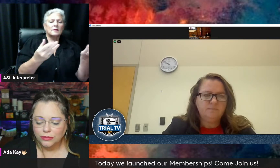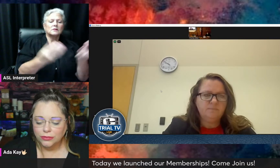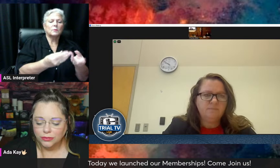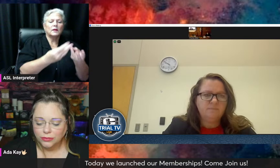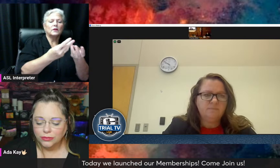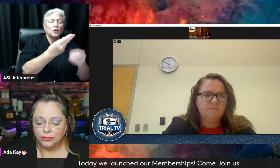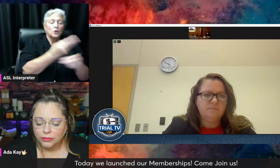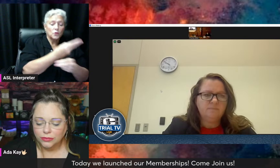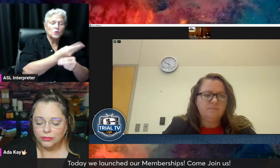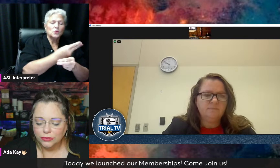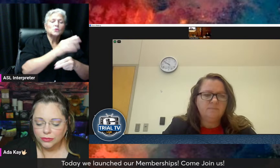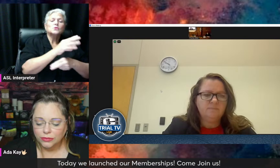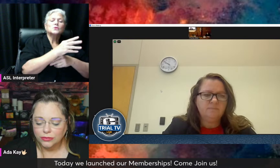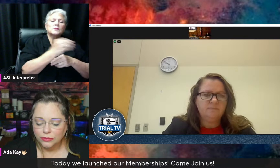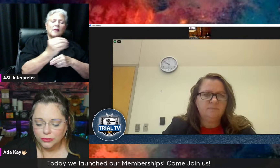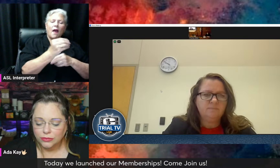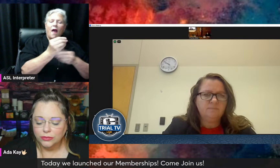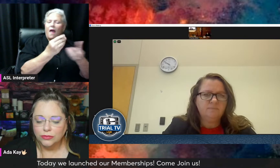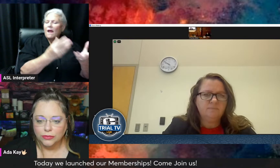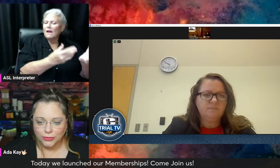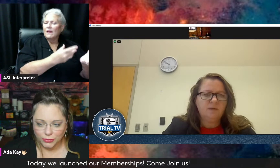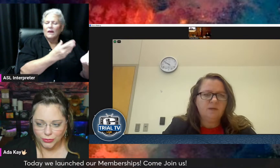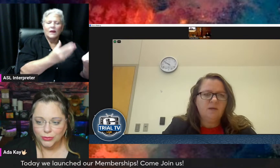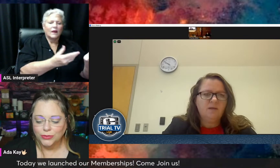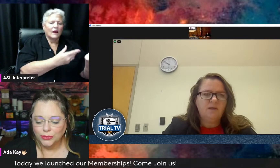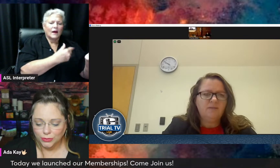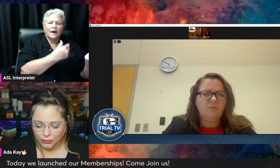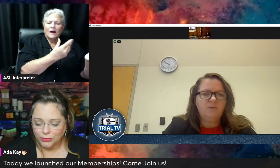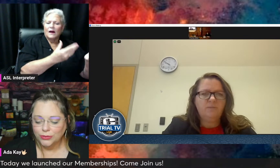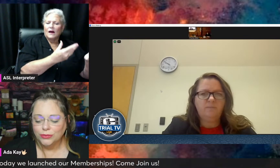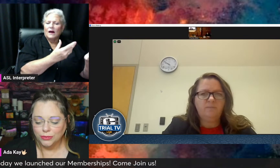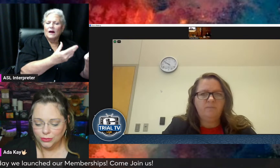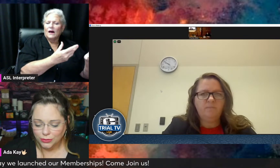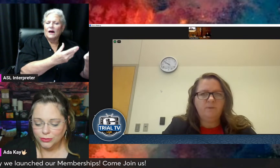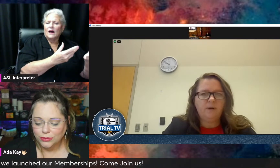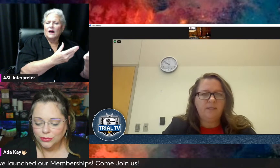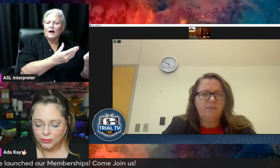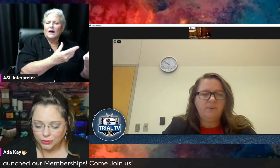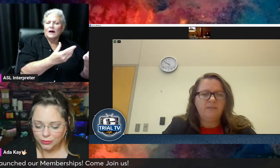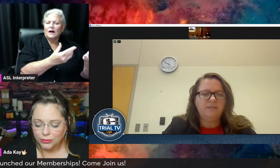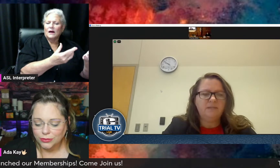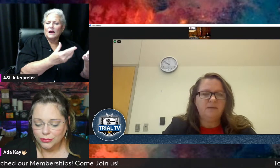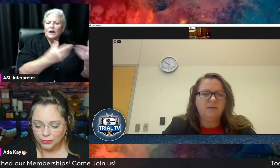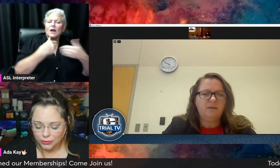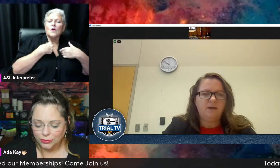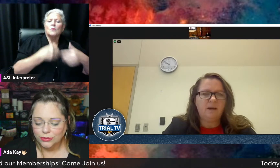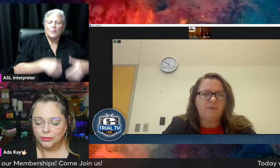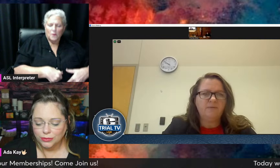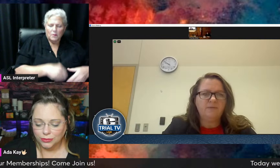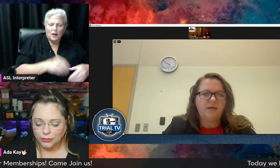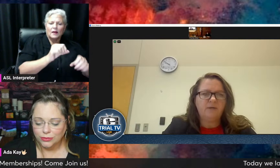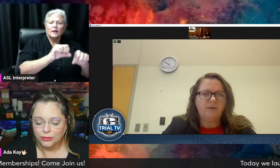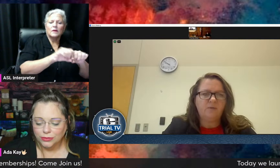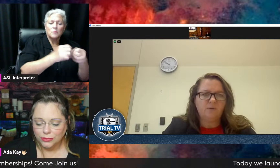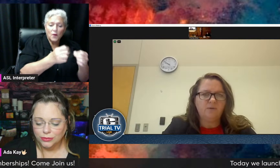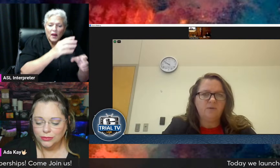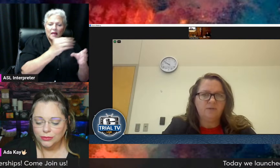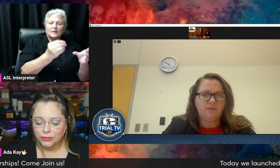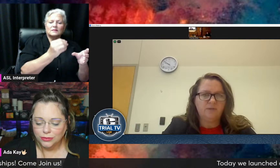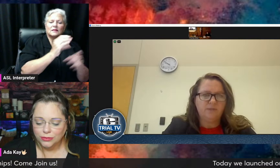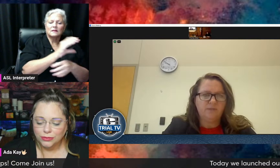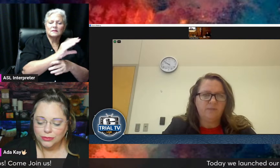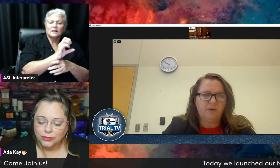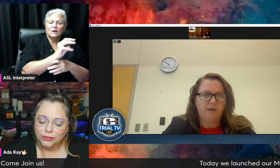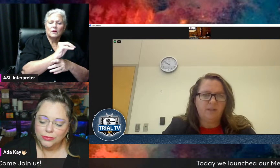And when you say a metabolite, what does that mean? That's what the body breaks the compounds down in order